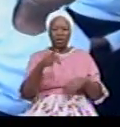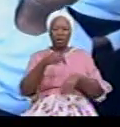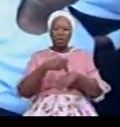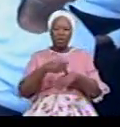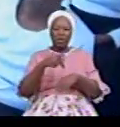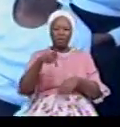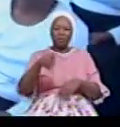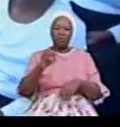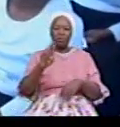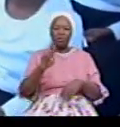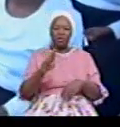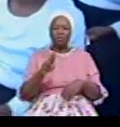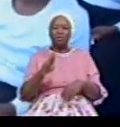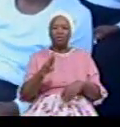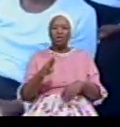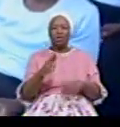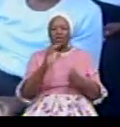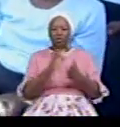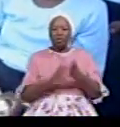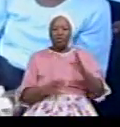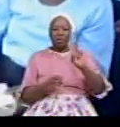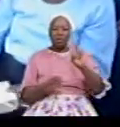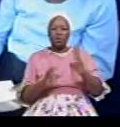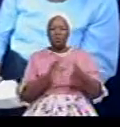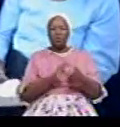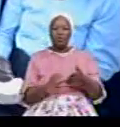2, verse 11.